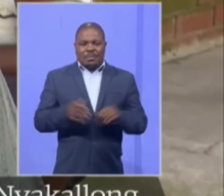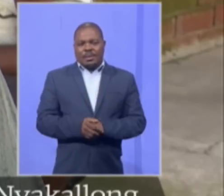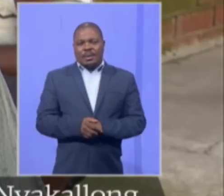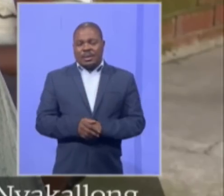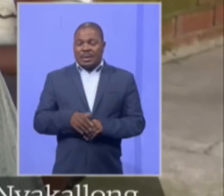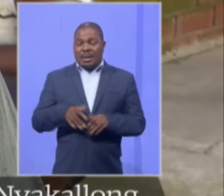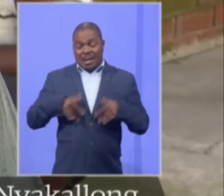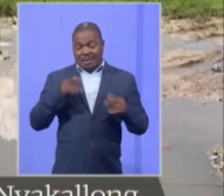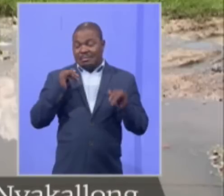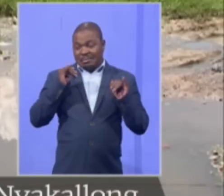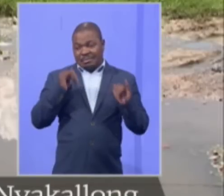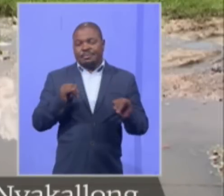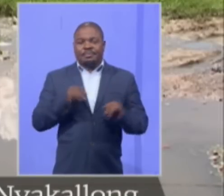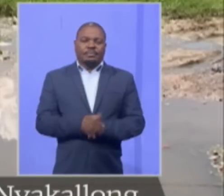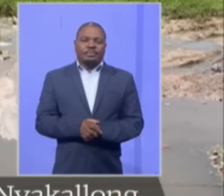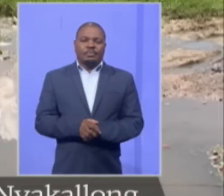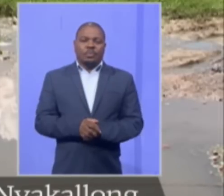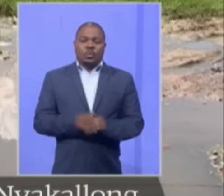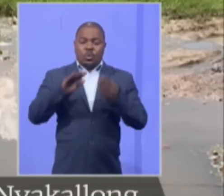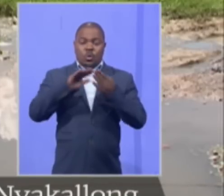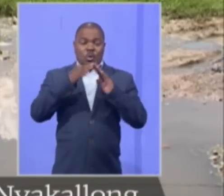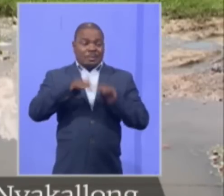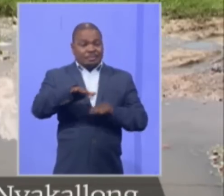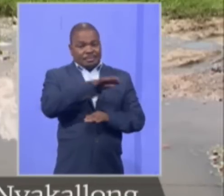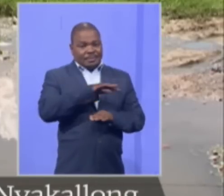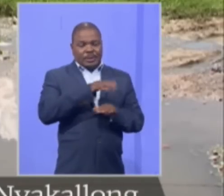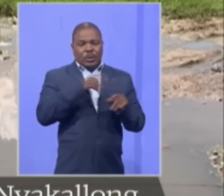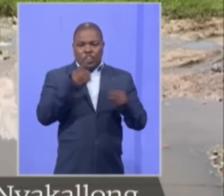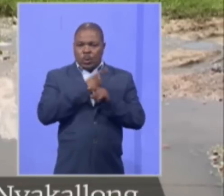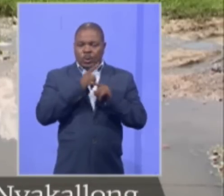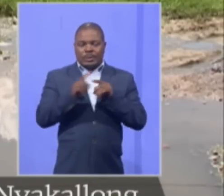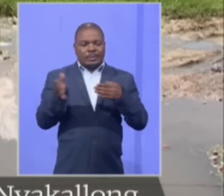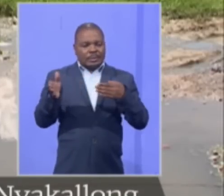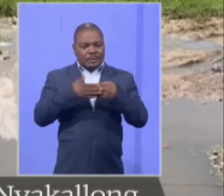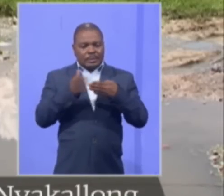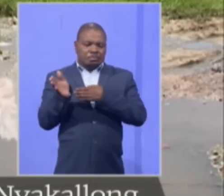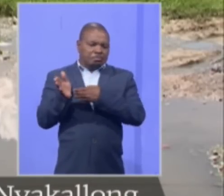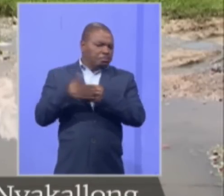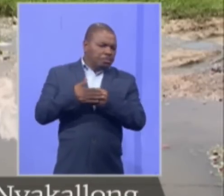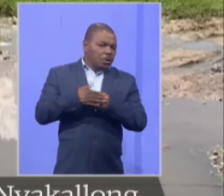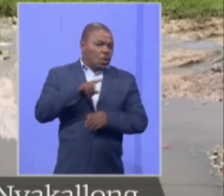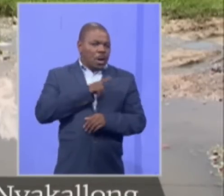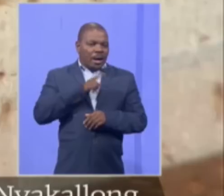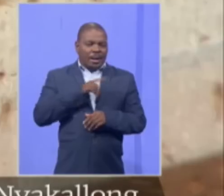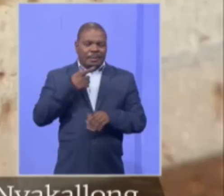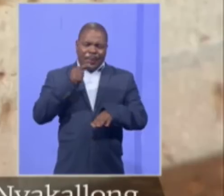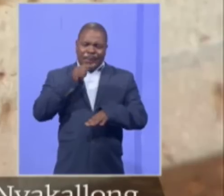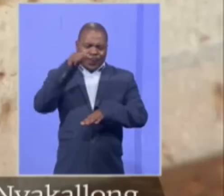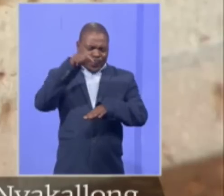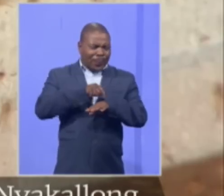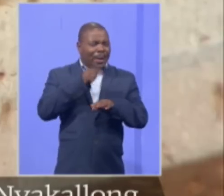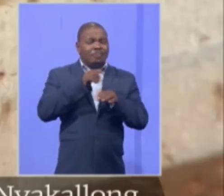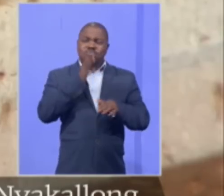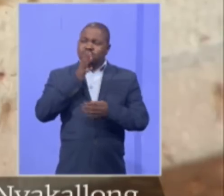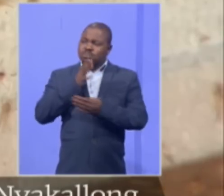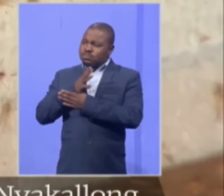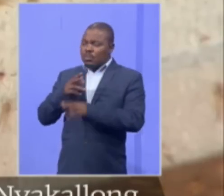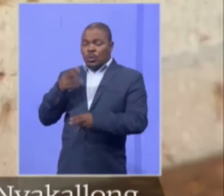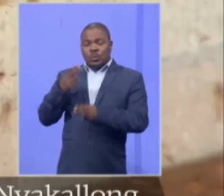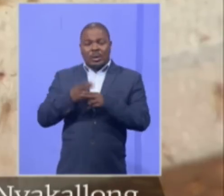diphoofolo. Badudi ba fa ba gapeletšega go dula ba tswalela mabati ka ge ba tšhaba go longwa ke menang. Keleletšhila lefelong le